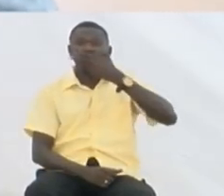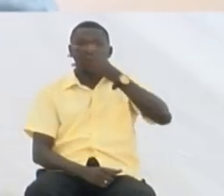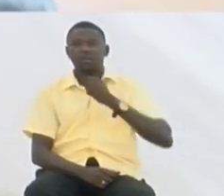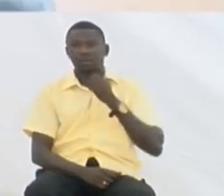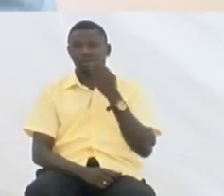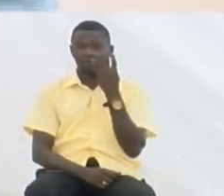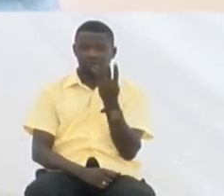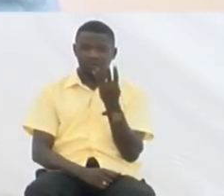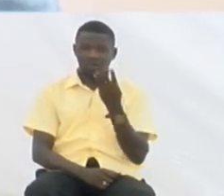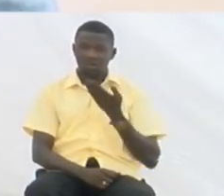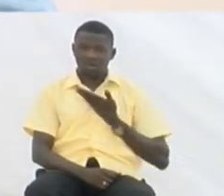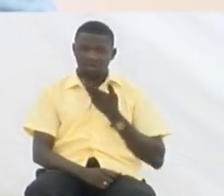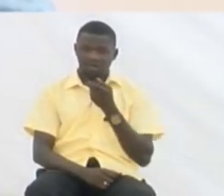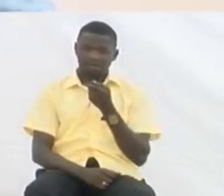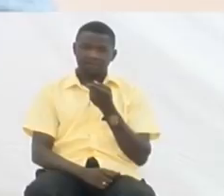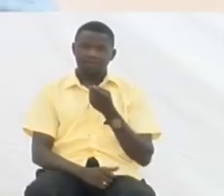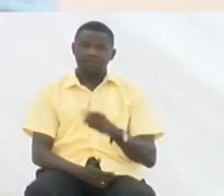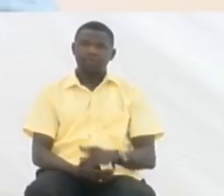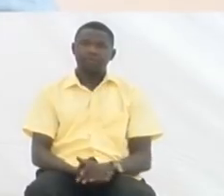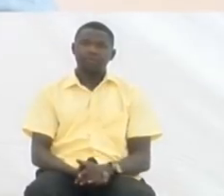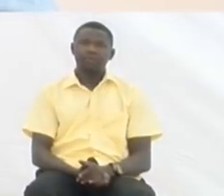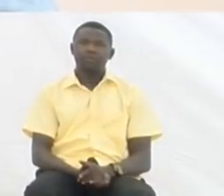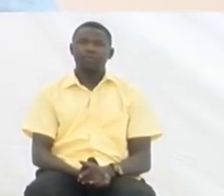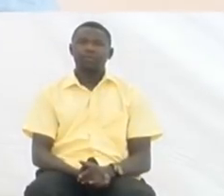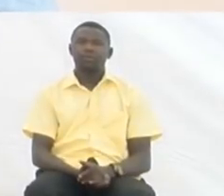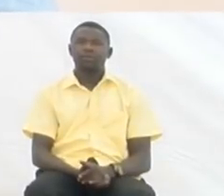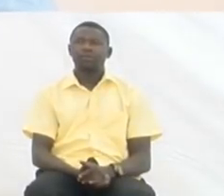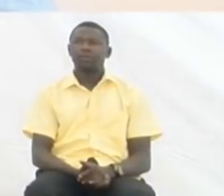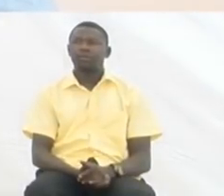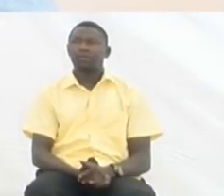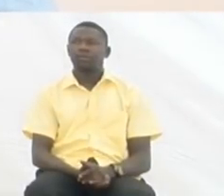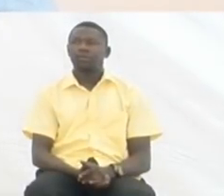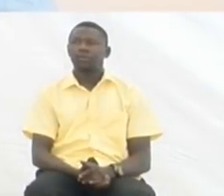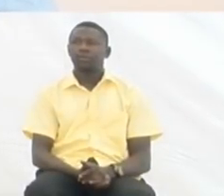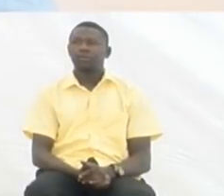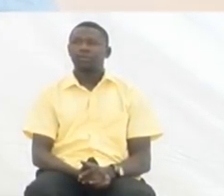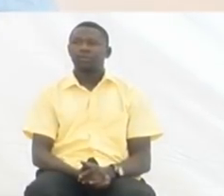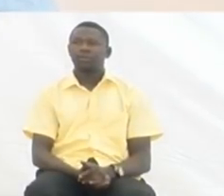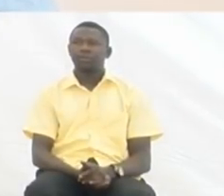Jambur janne, hanifo 1994, biri Yaya Jame nyimbankota.